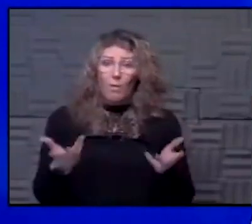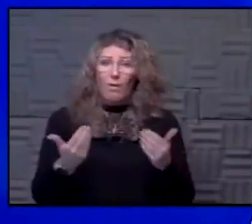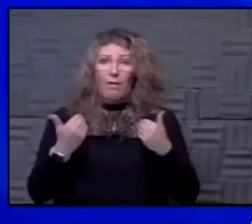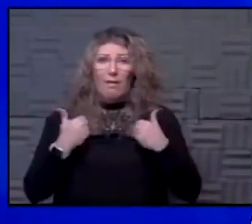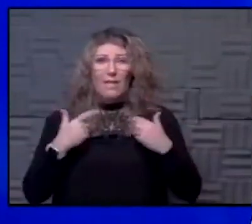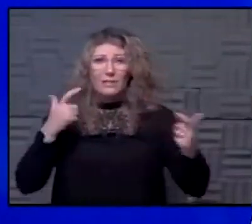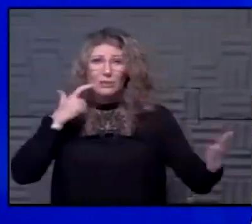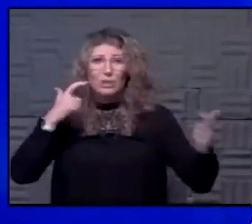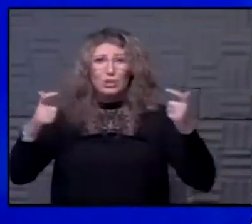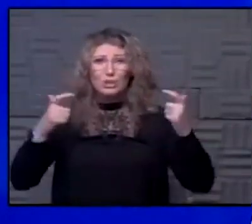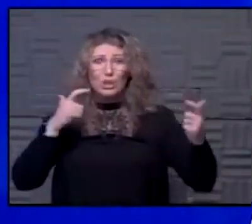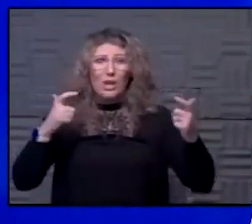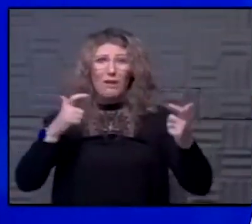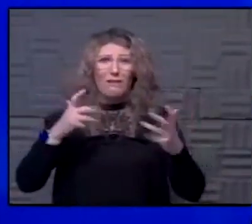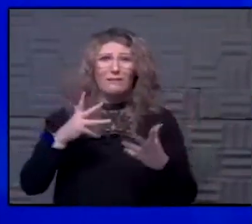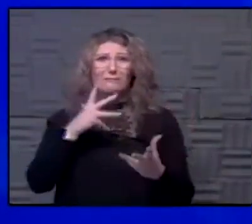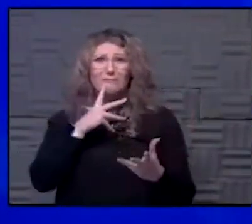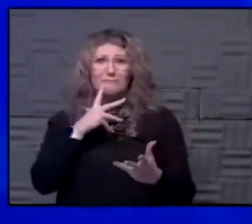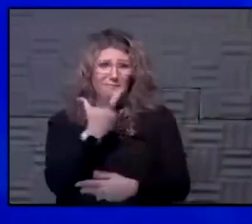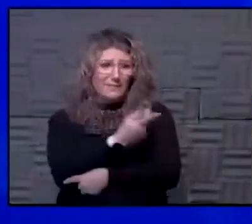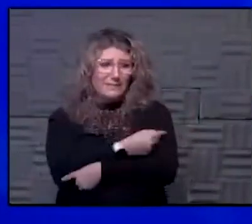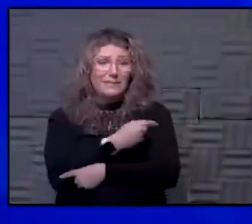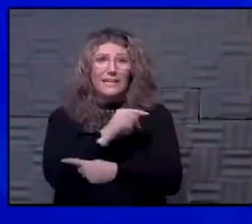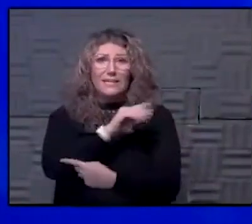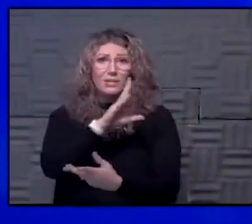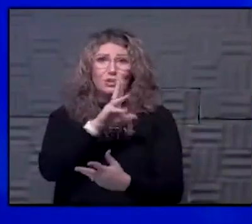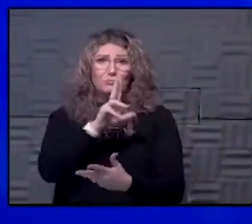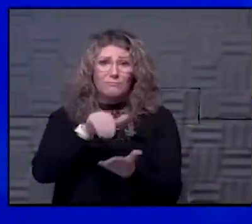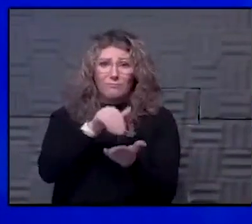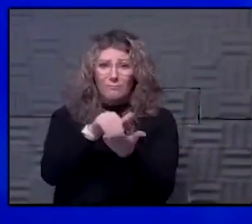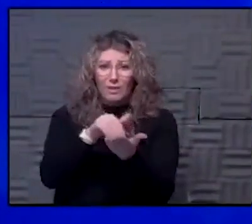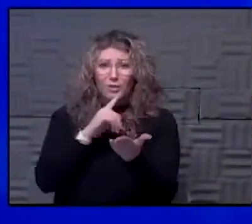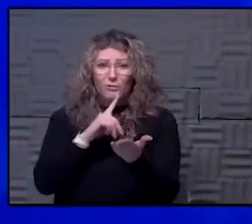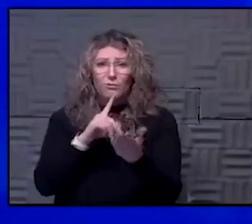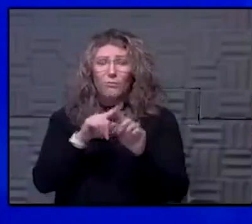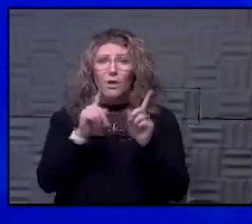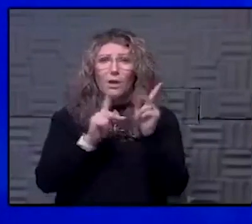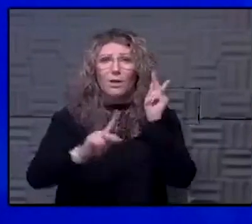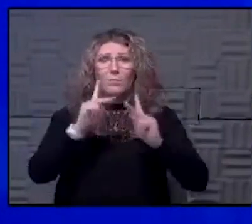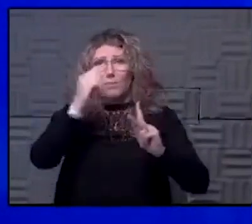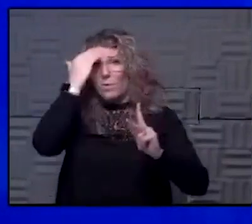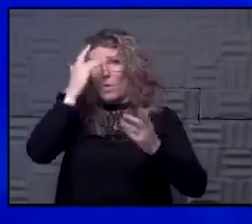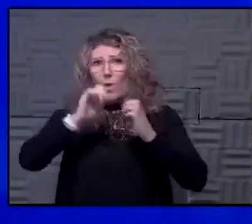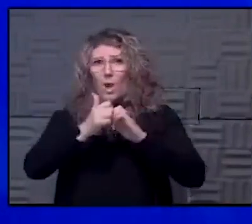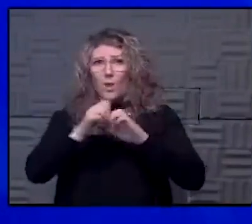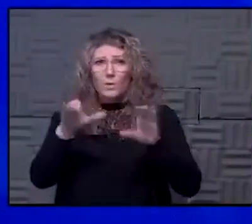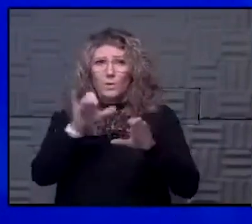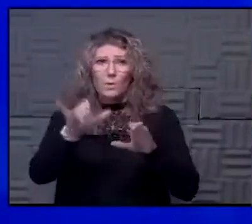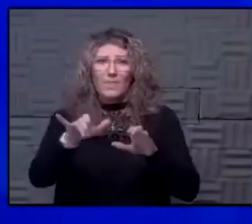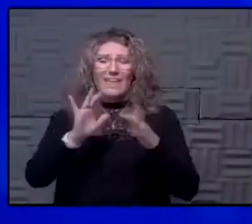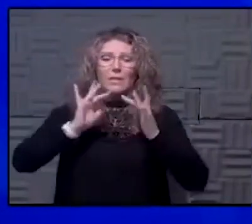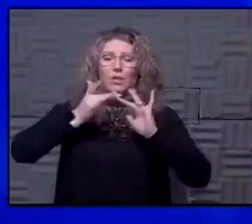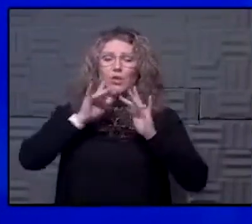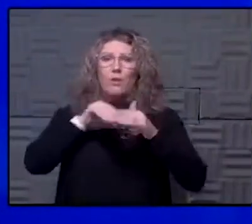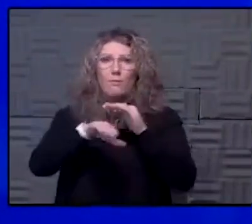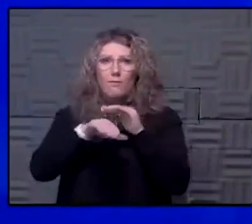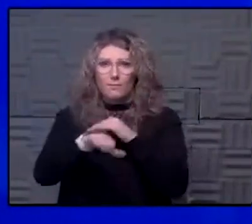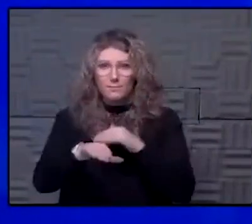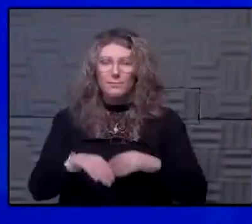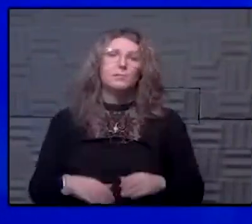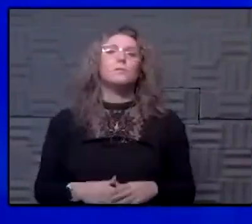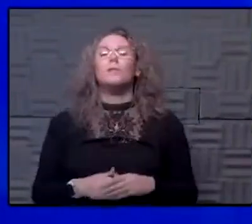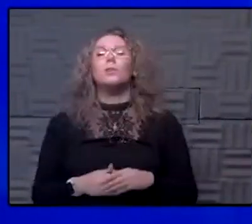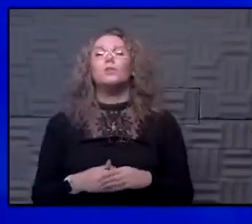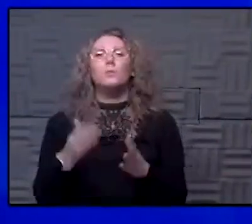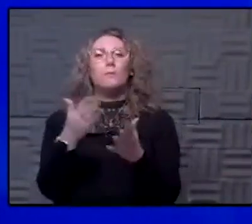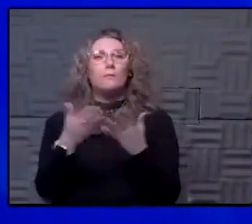mass vaccination centers. And the way that people know how to go to do that is really through internet access and things like that.